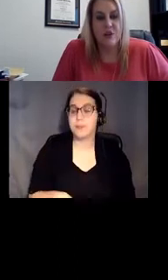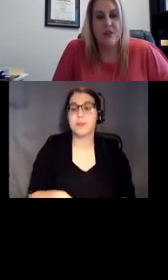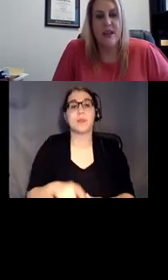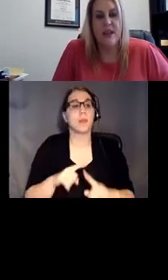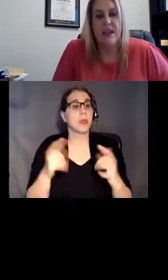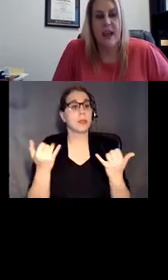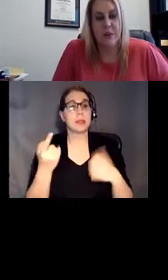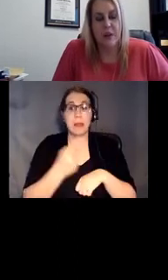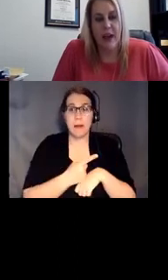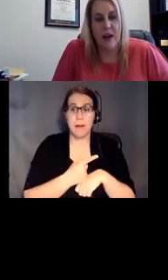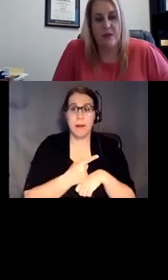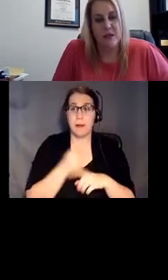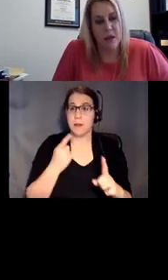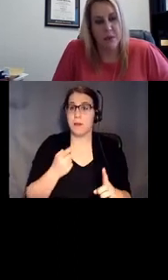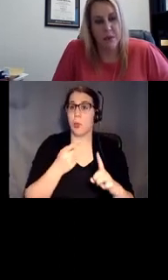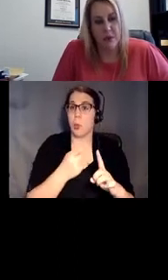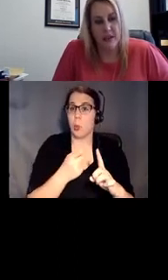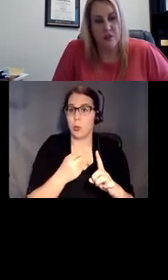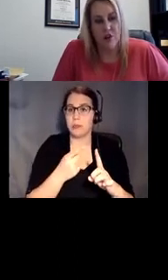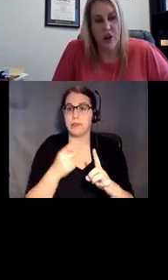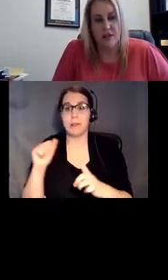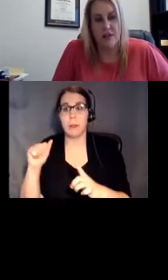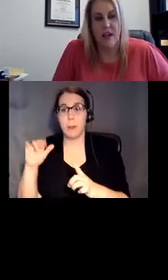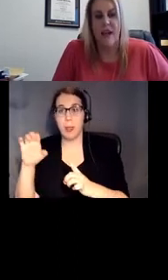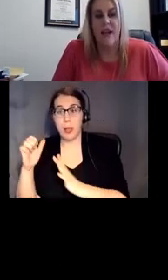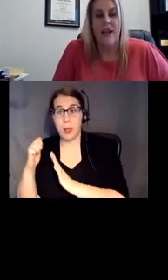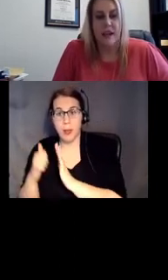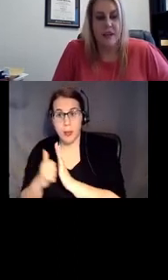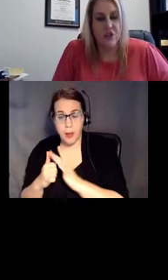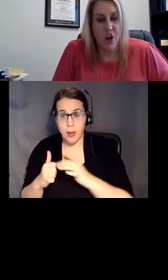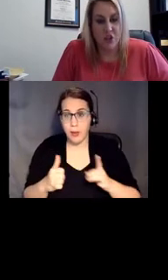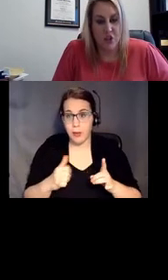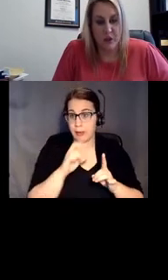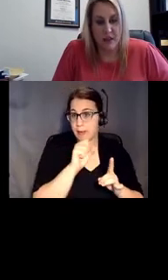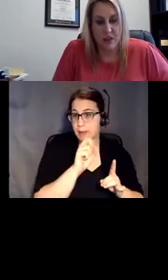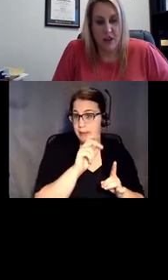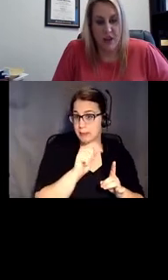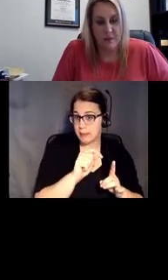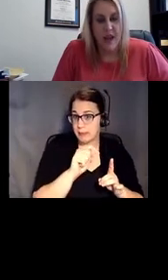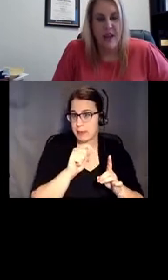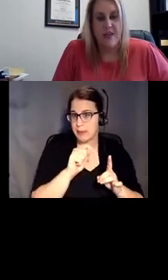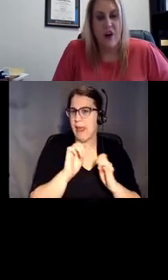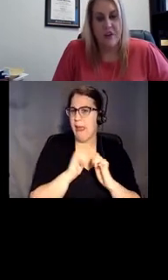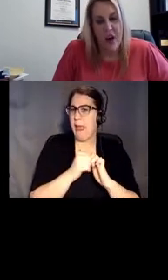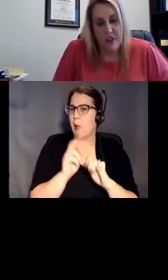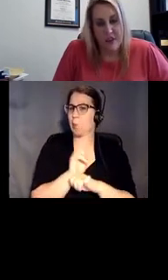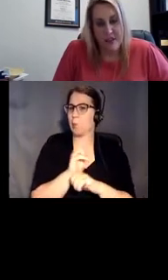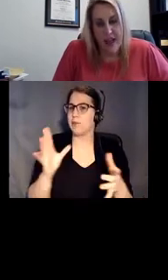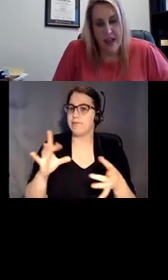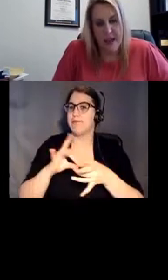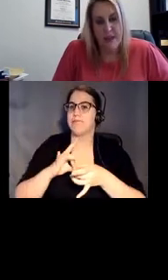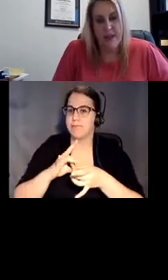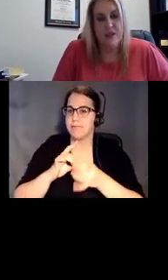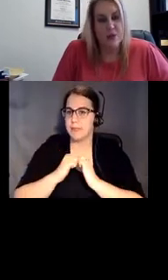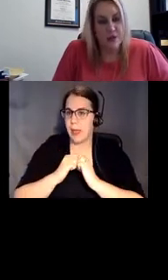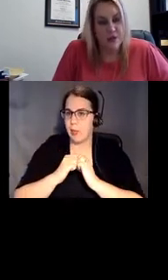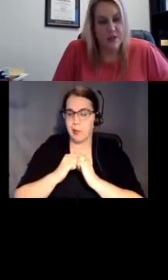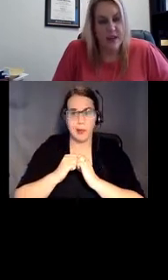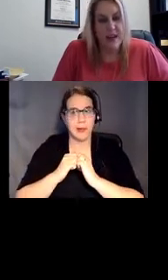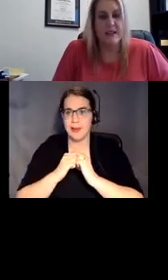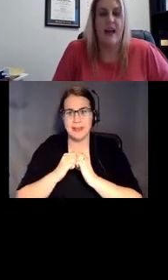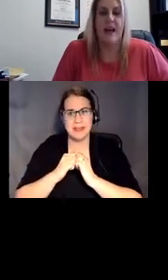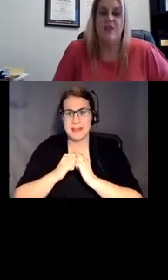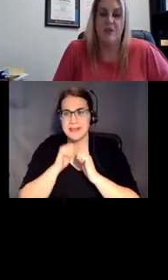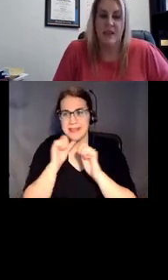consider using ABLE accounts and supplemental needs trusts in conjunction with each other. They are not the same. They do